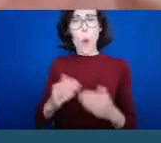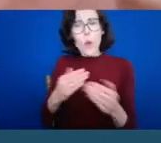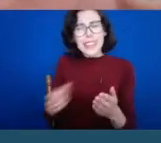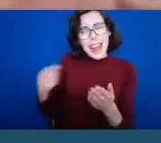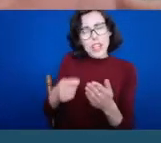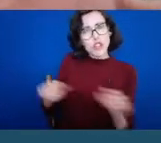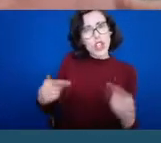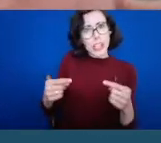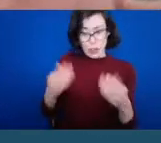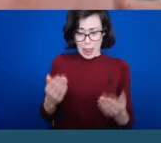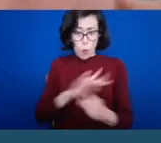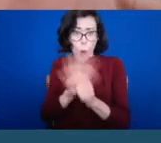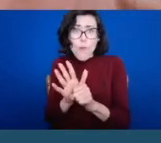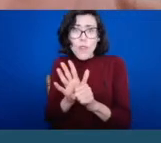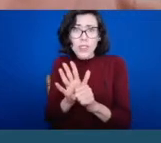kicked in?